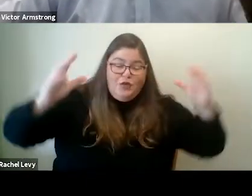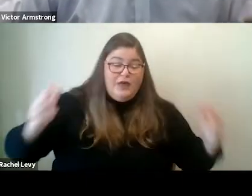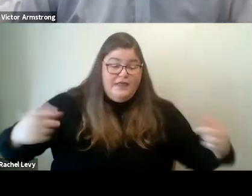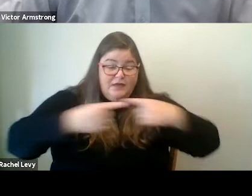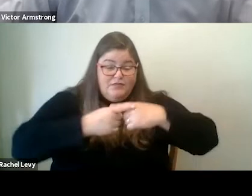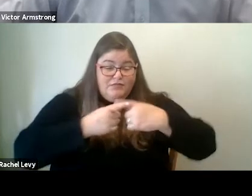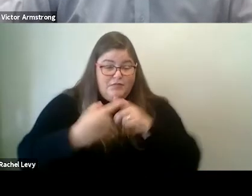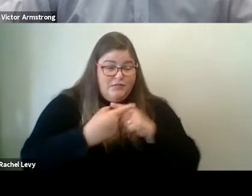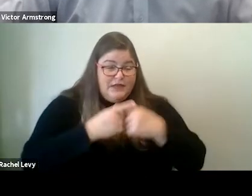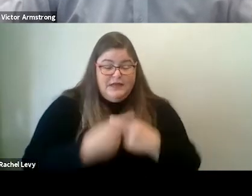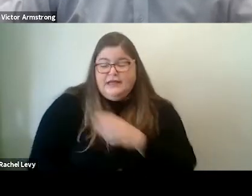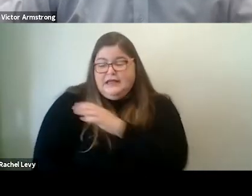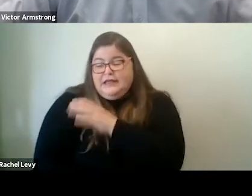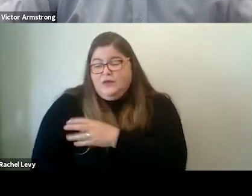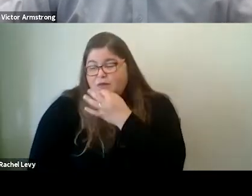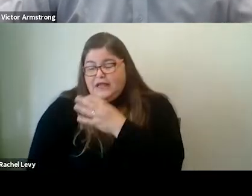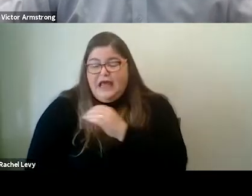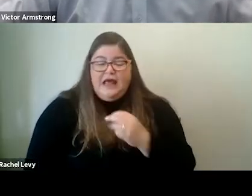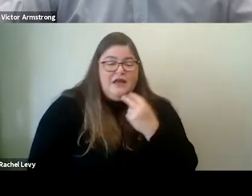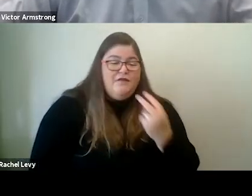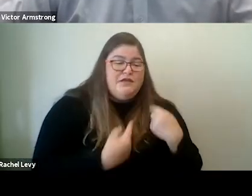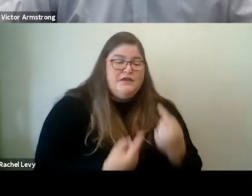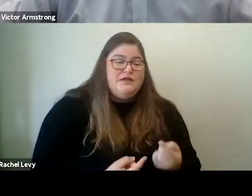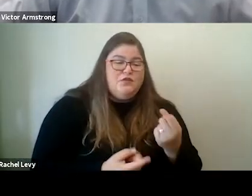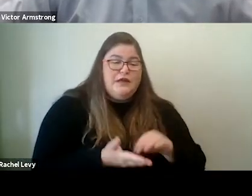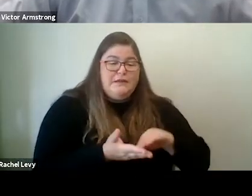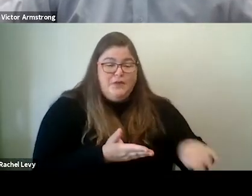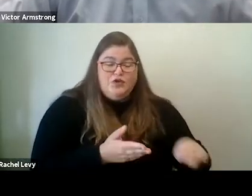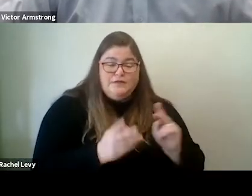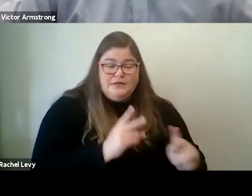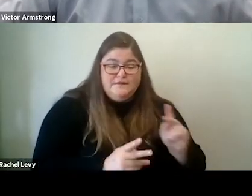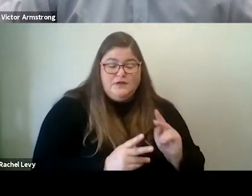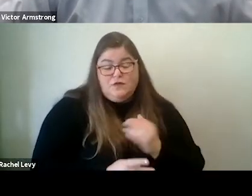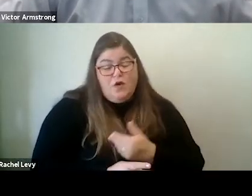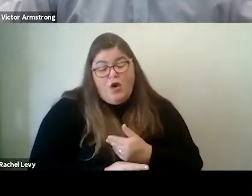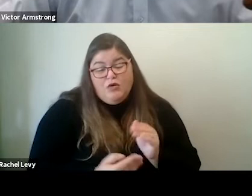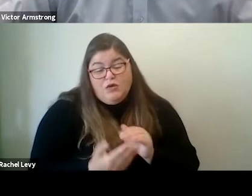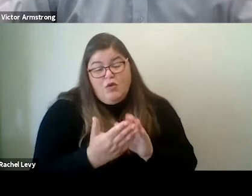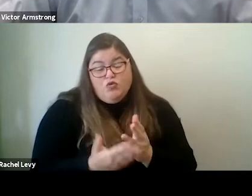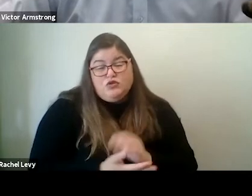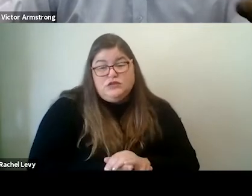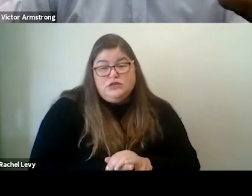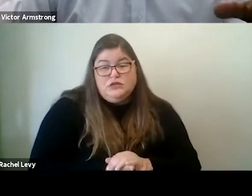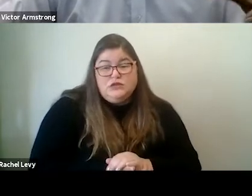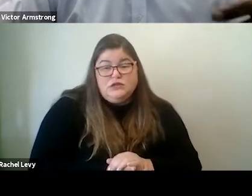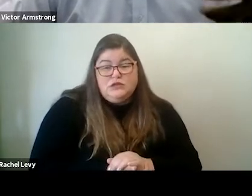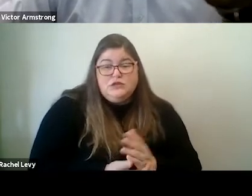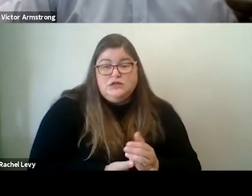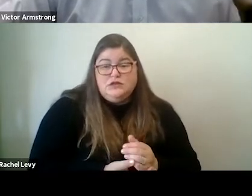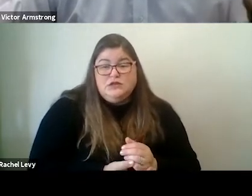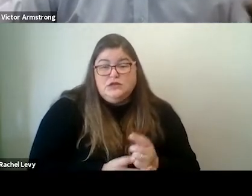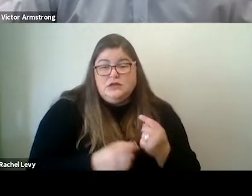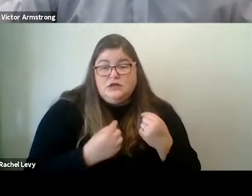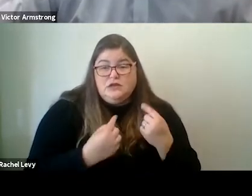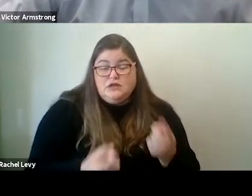expertise and the voice of historically marginalized individuals, our approach will be ill-advised, ill-informed, and ill-fated